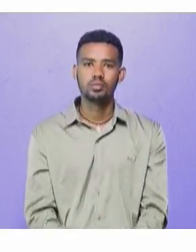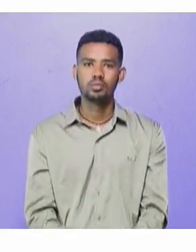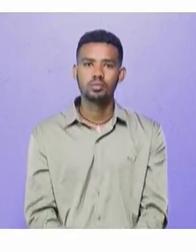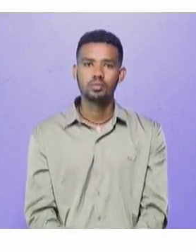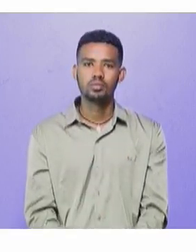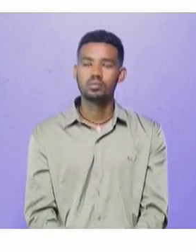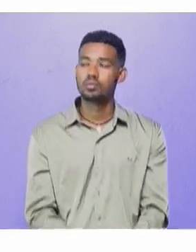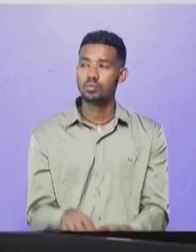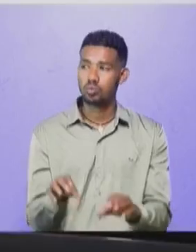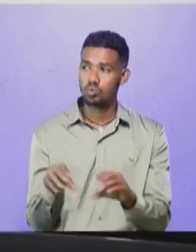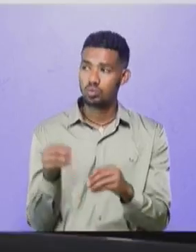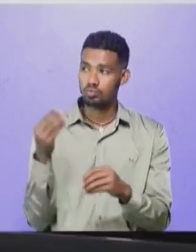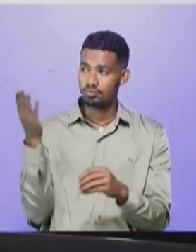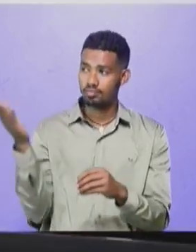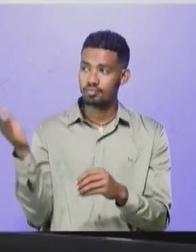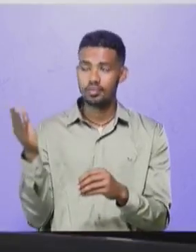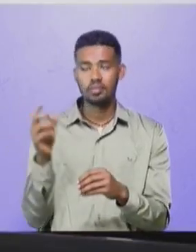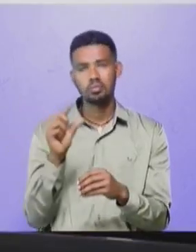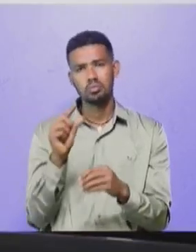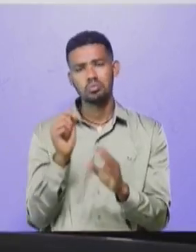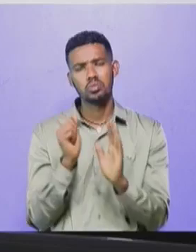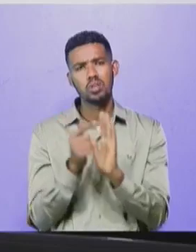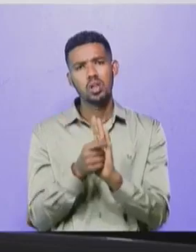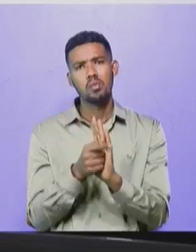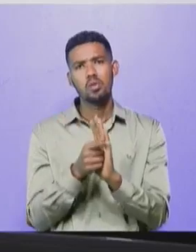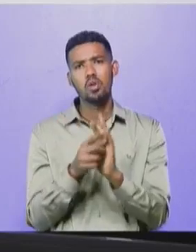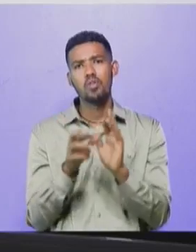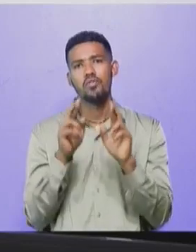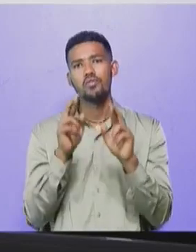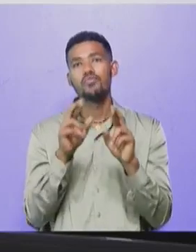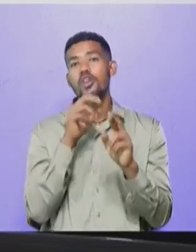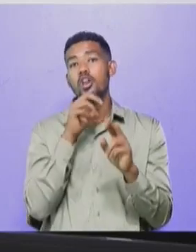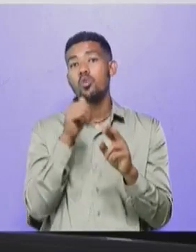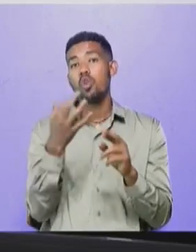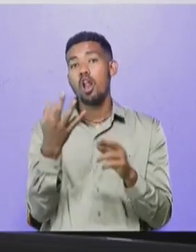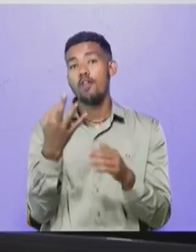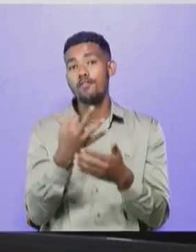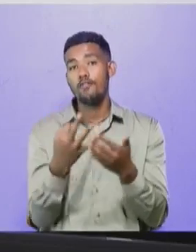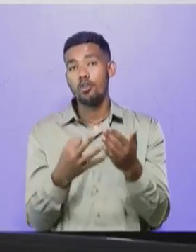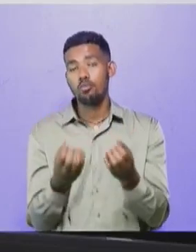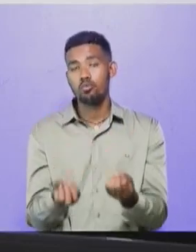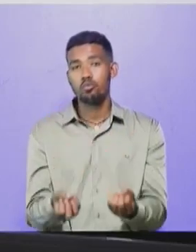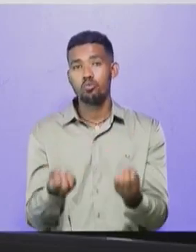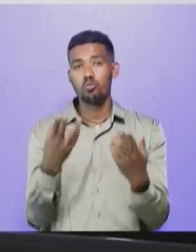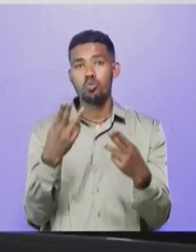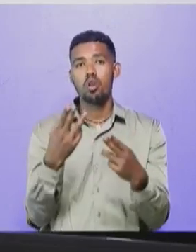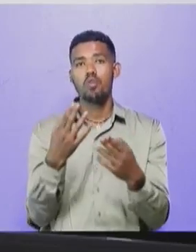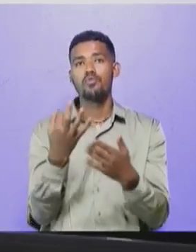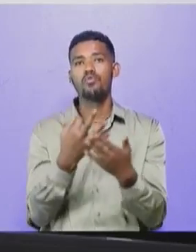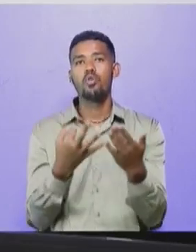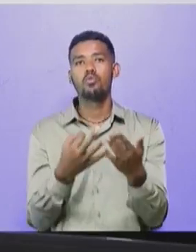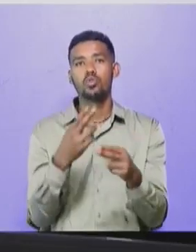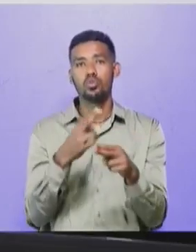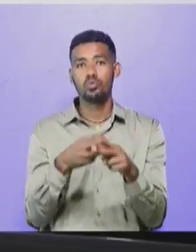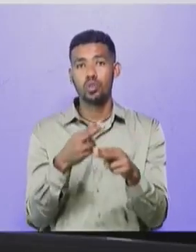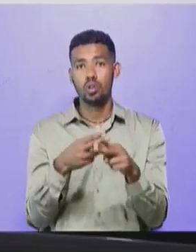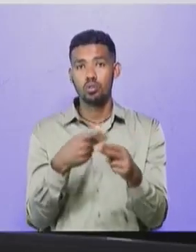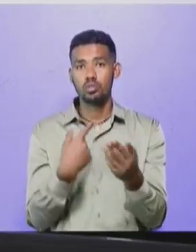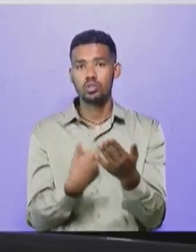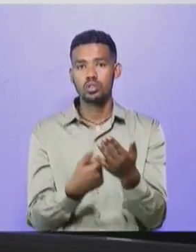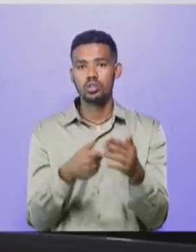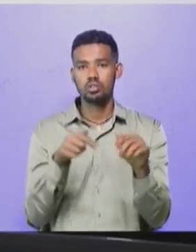So, students, these are some examples of irregular form of plural forms of nouns. So, you should rehearse